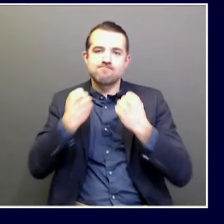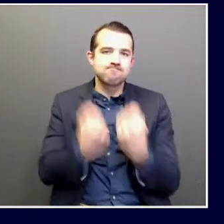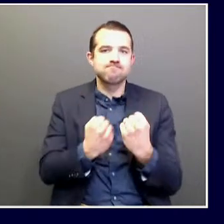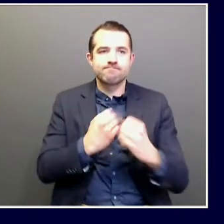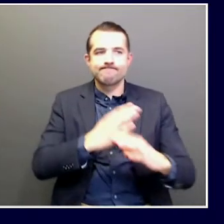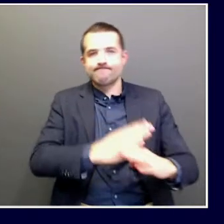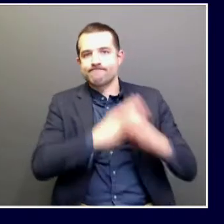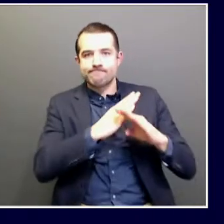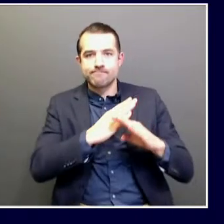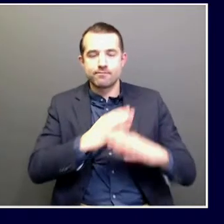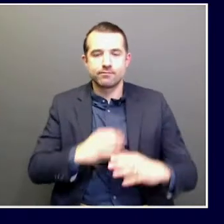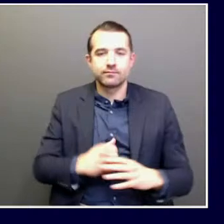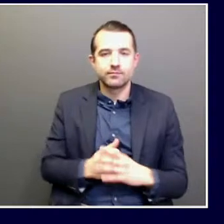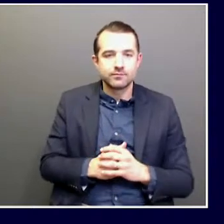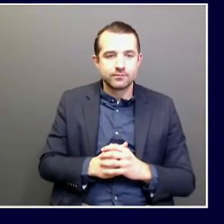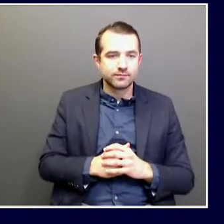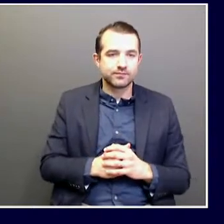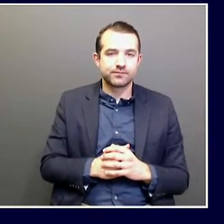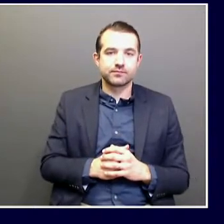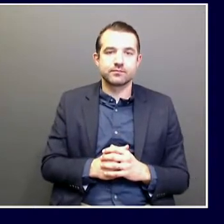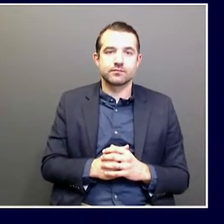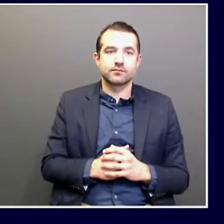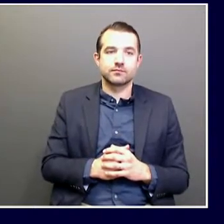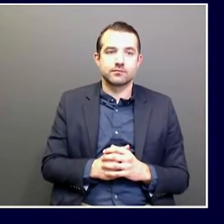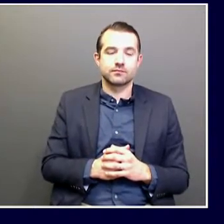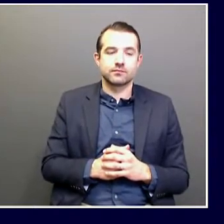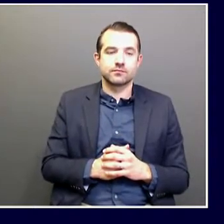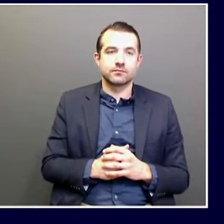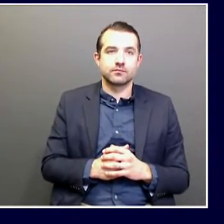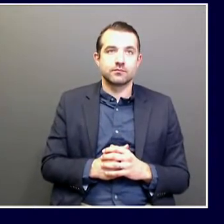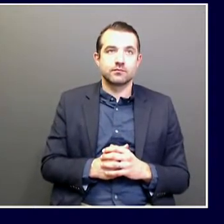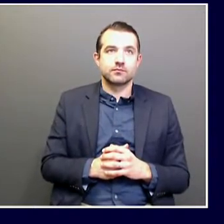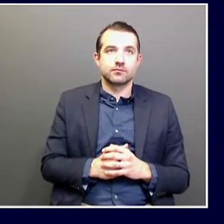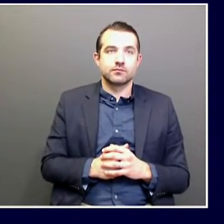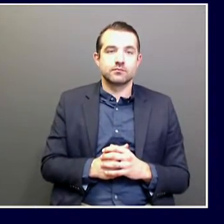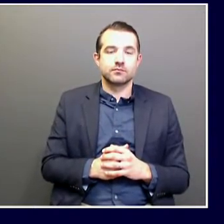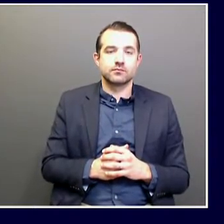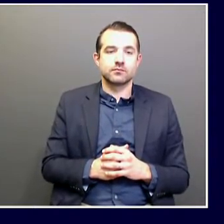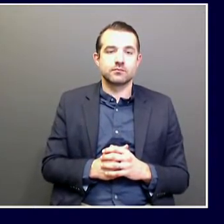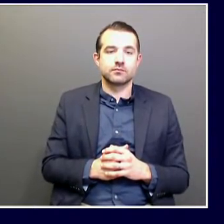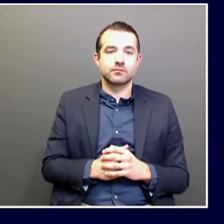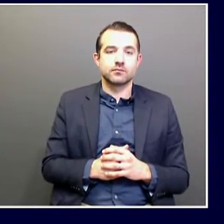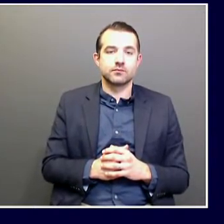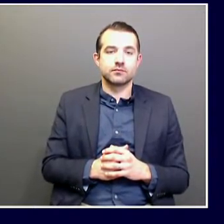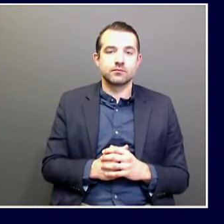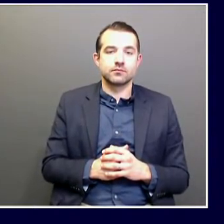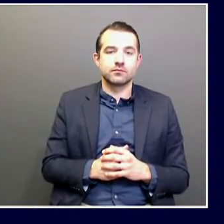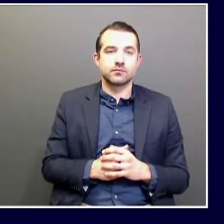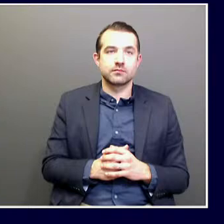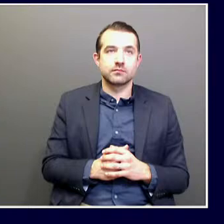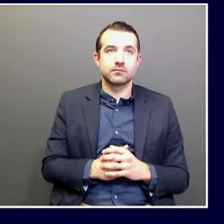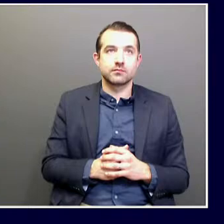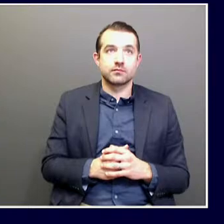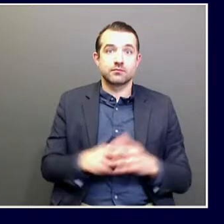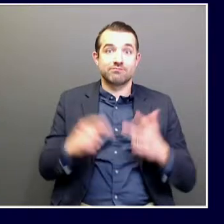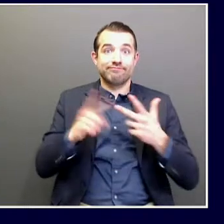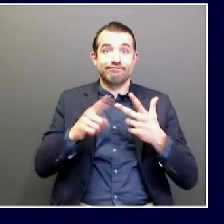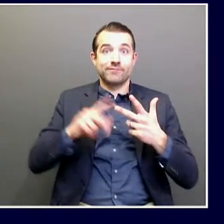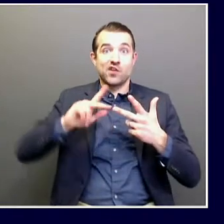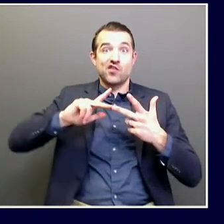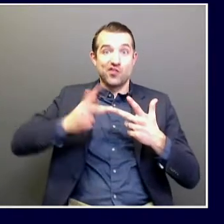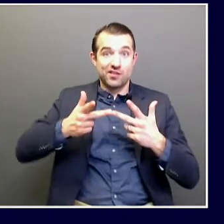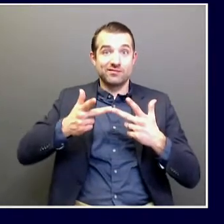Pfizer or Moderna on top of their first 2 shots of those vaccines, their effectiveness against the Omicron